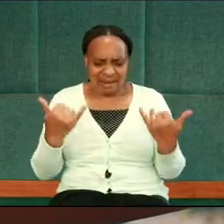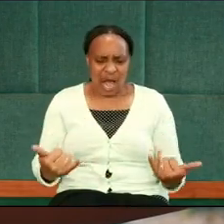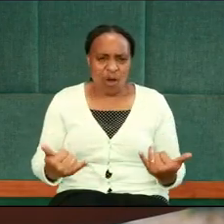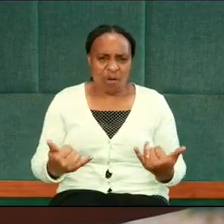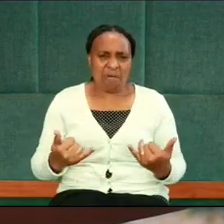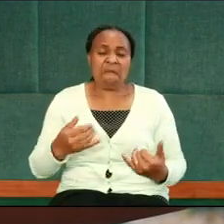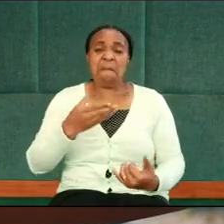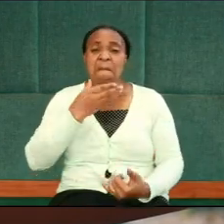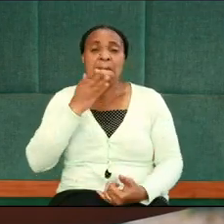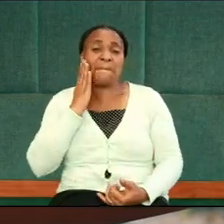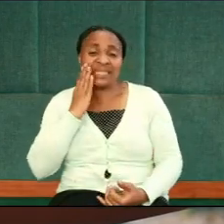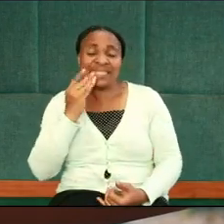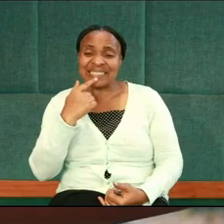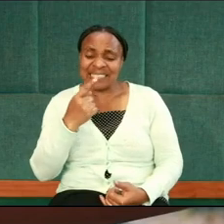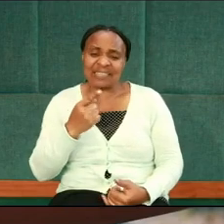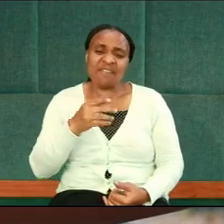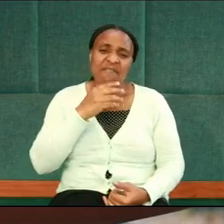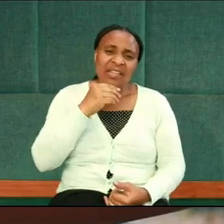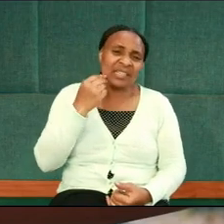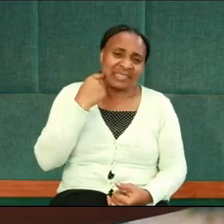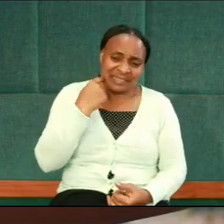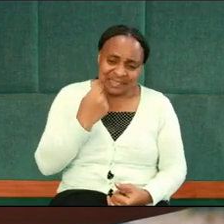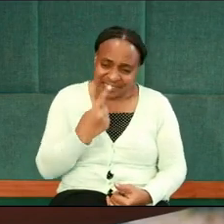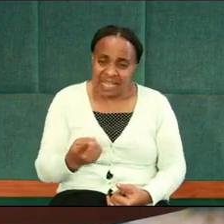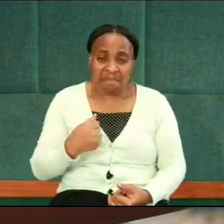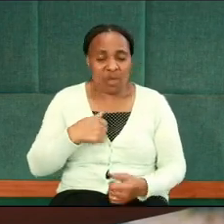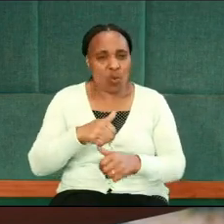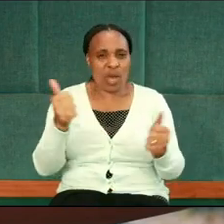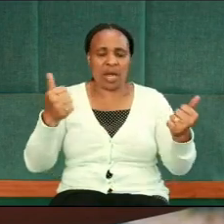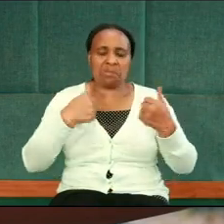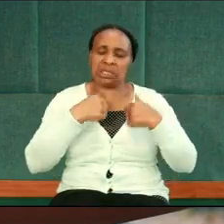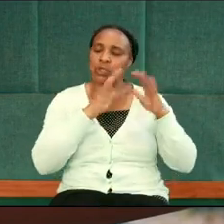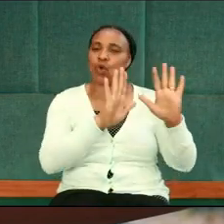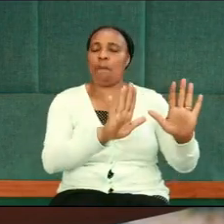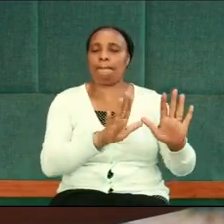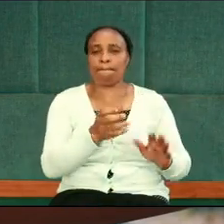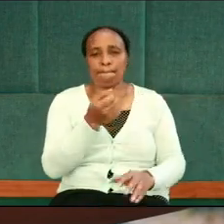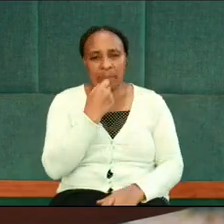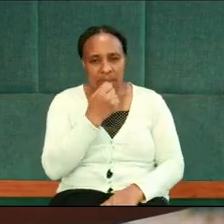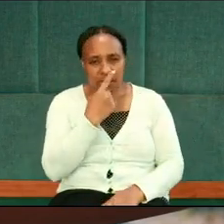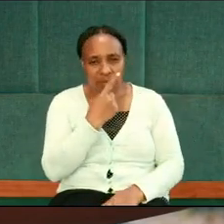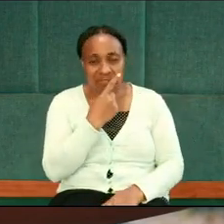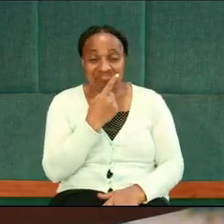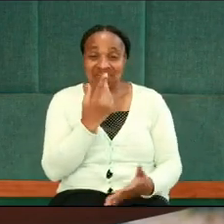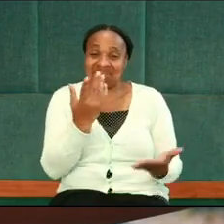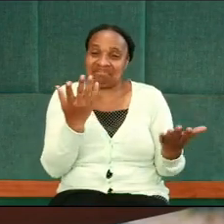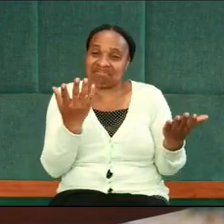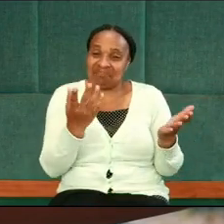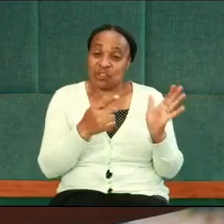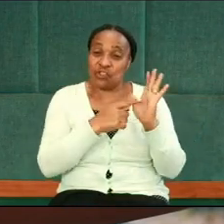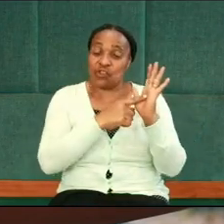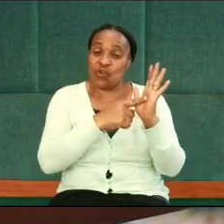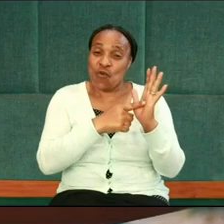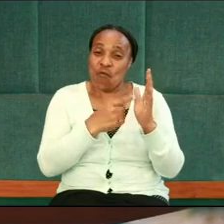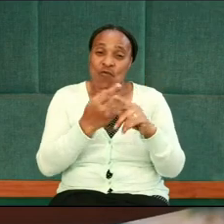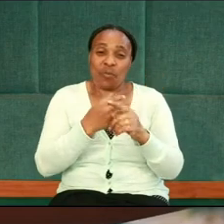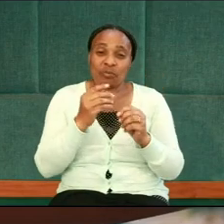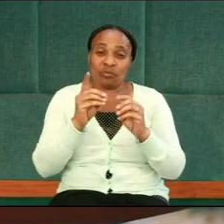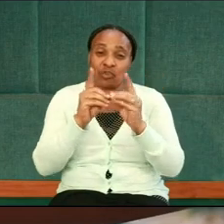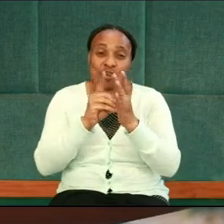has said, daddy has said, everybody has said that I'm well, let me stop the medicine, with no reference to the doctor. And they